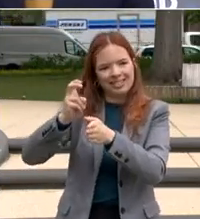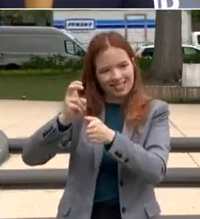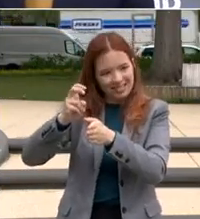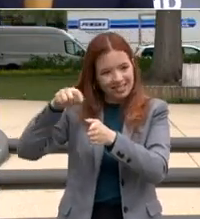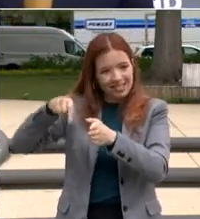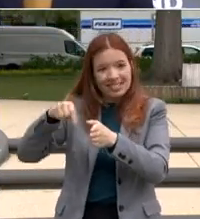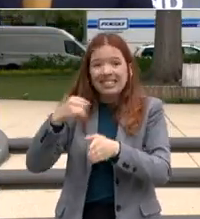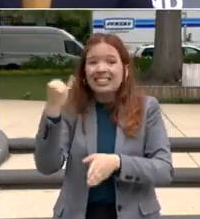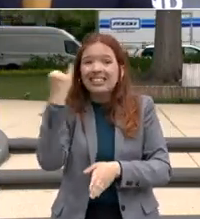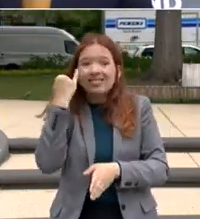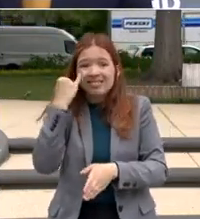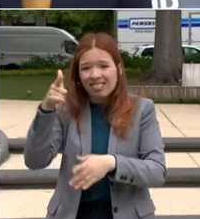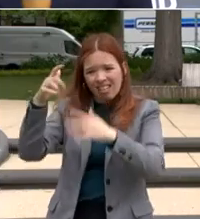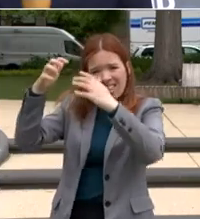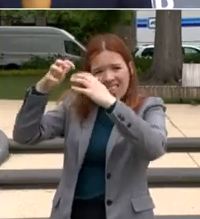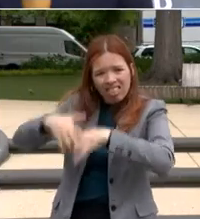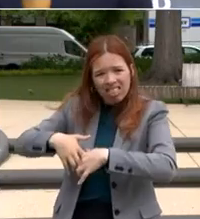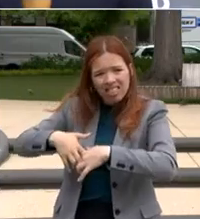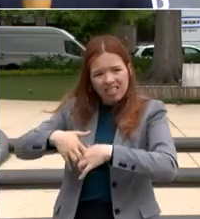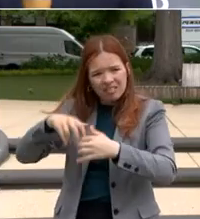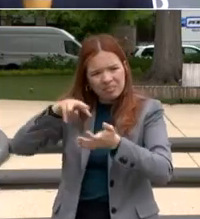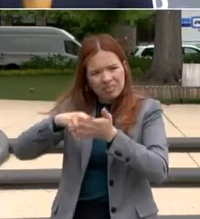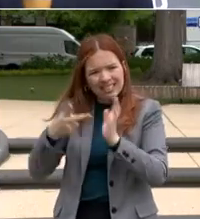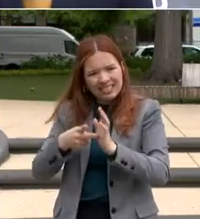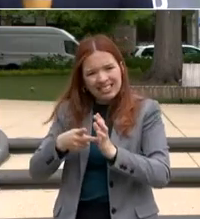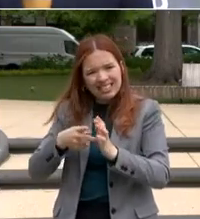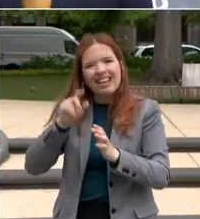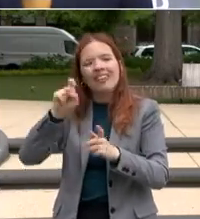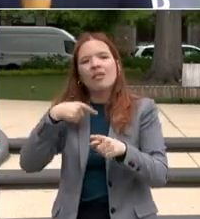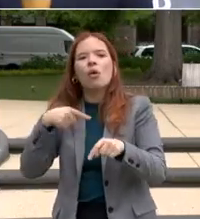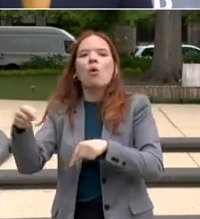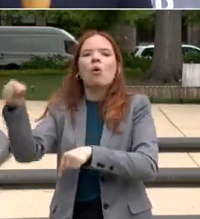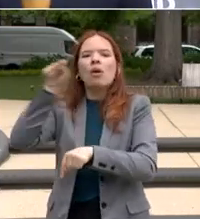really require them also to go back to the drawing board.